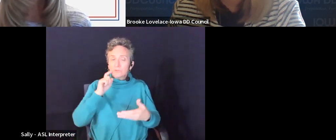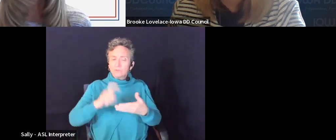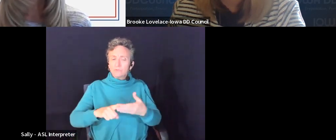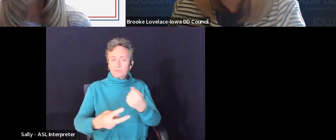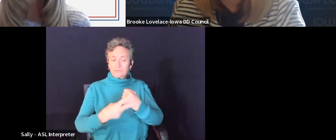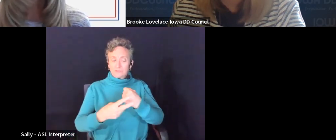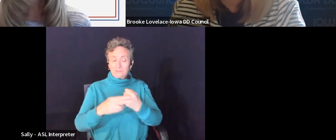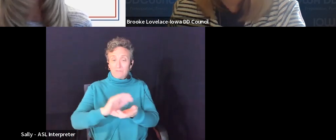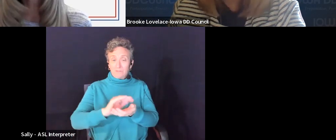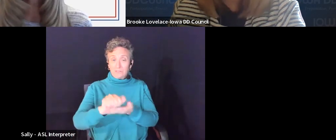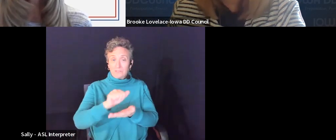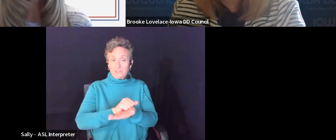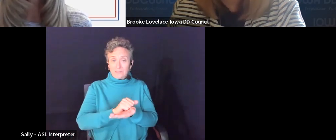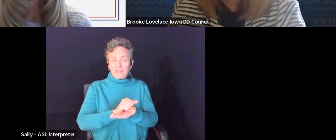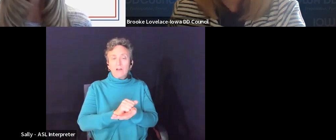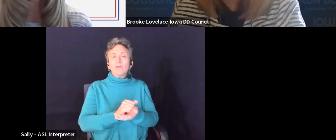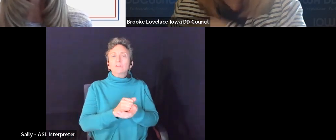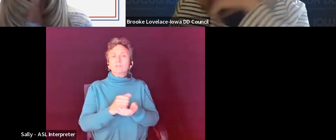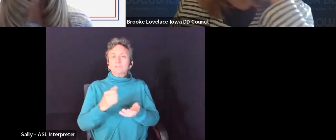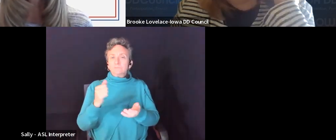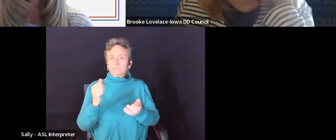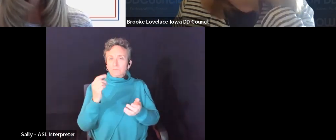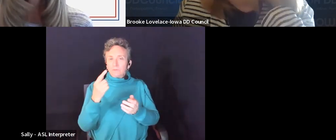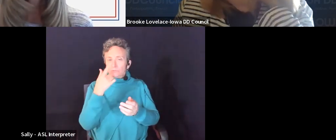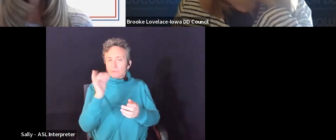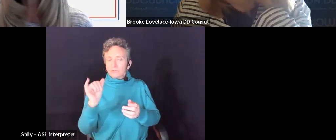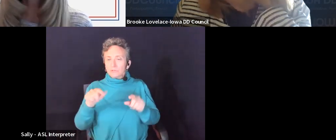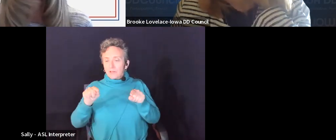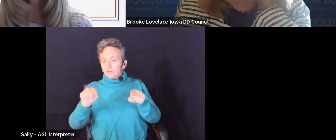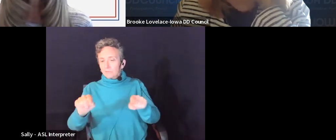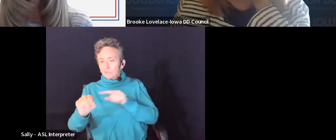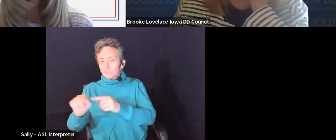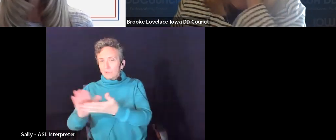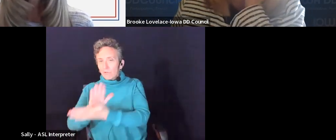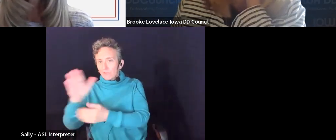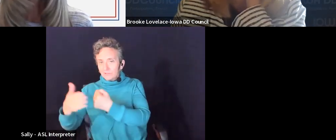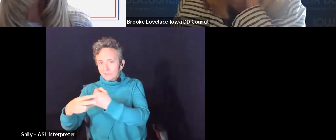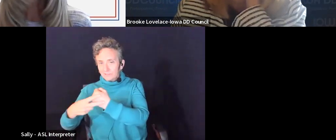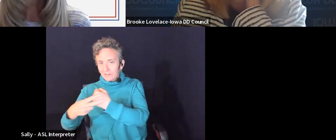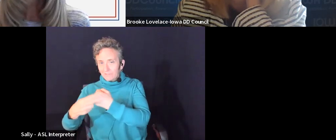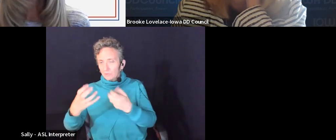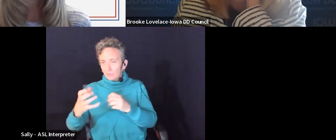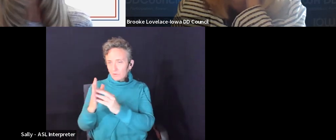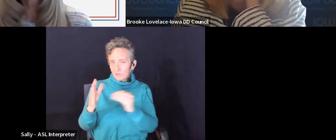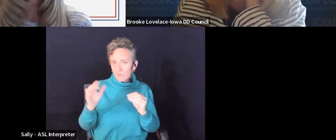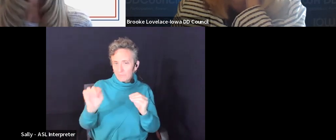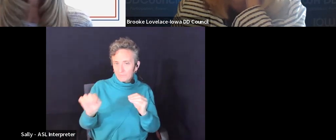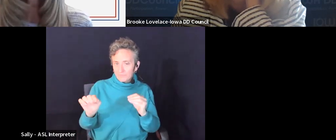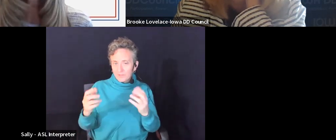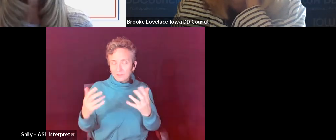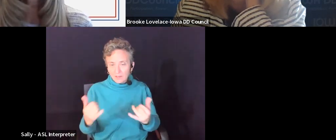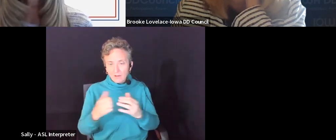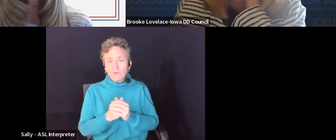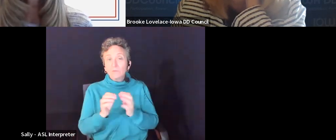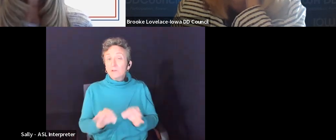disability-related expenses very similar to how we treat savings for college. But the most important piece that